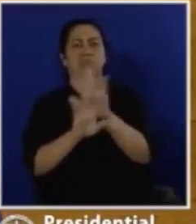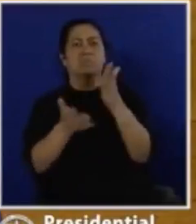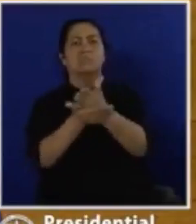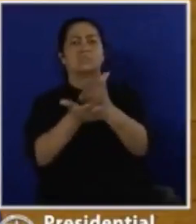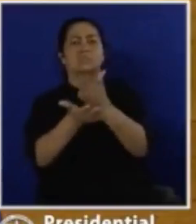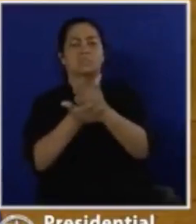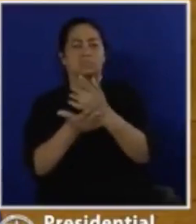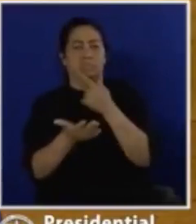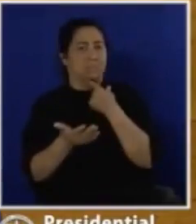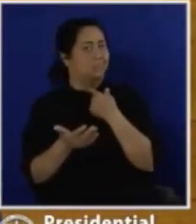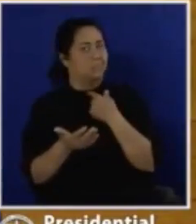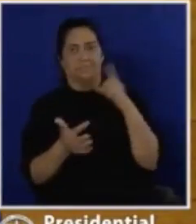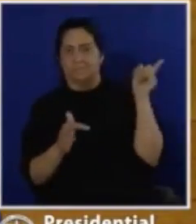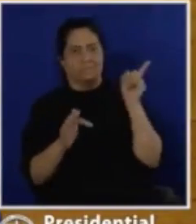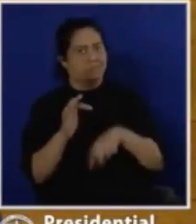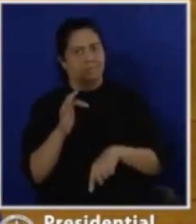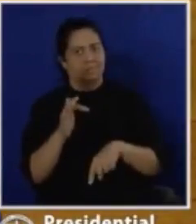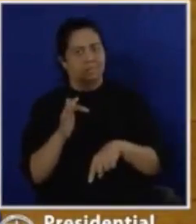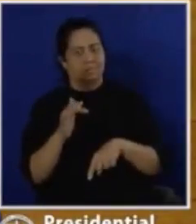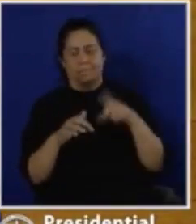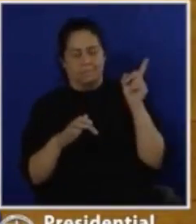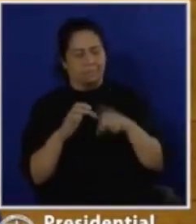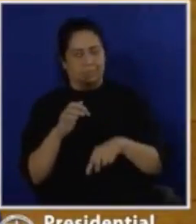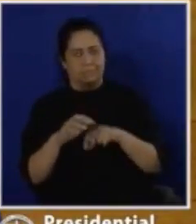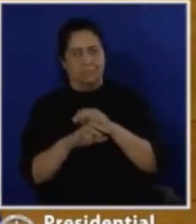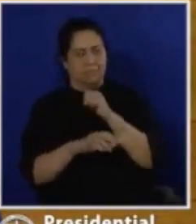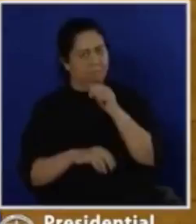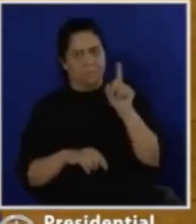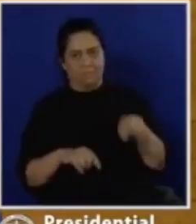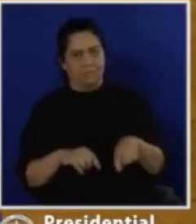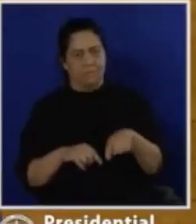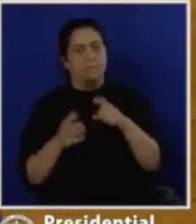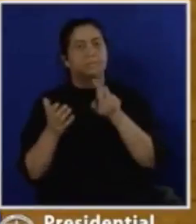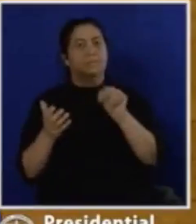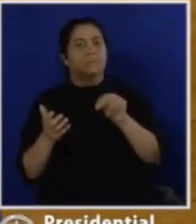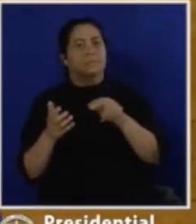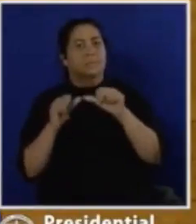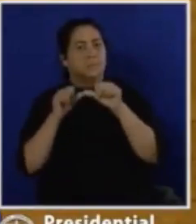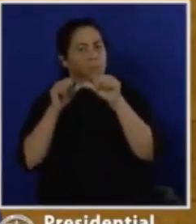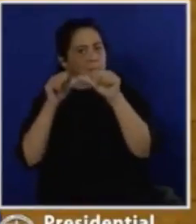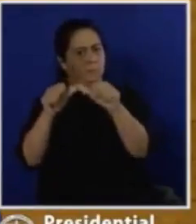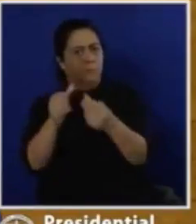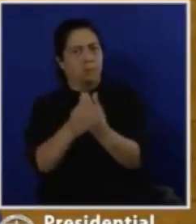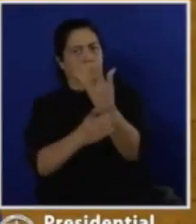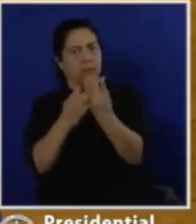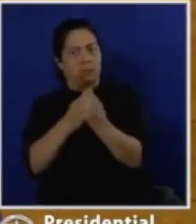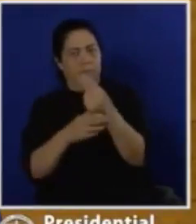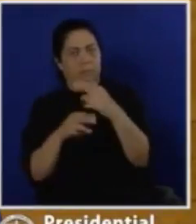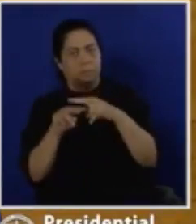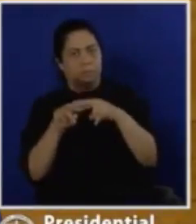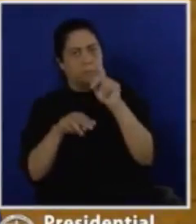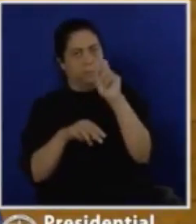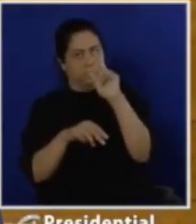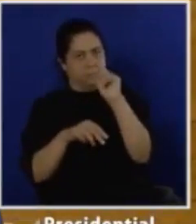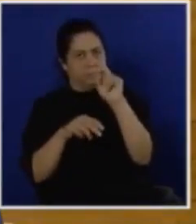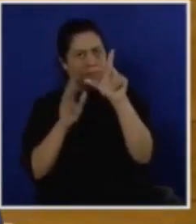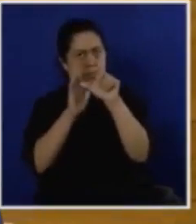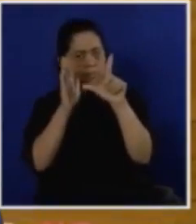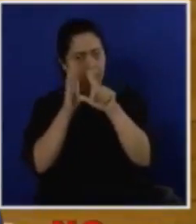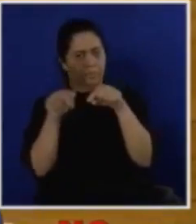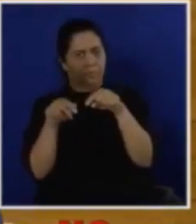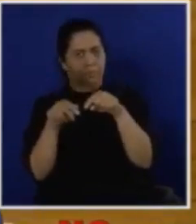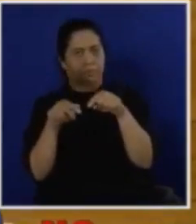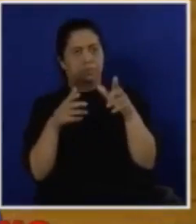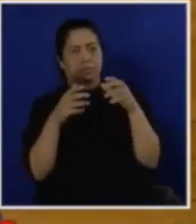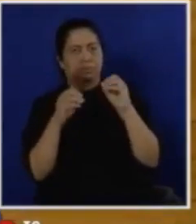implementation. We cannot and should not. We need this for sustainable growth that leaves